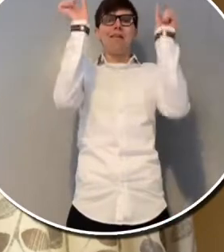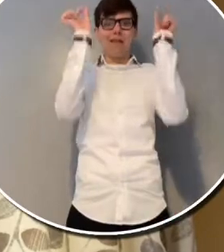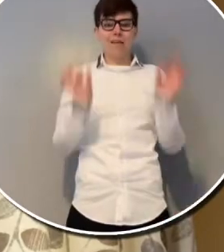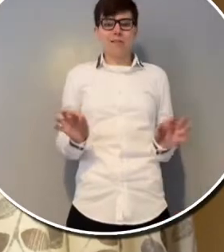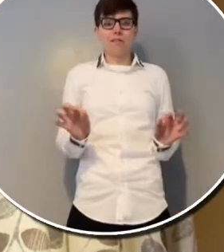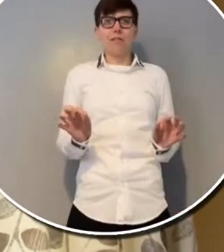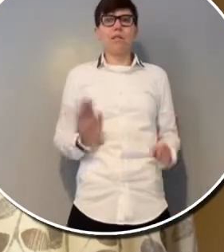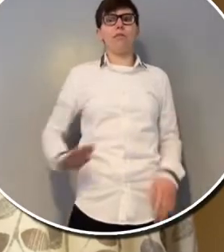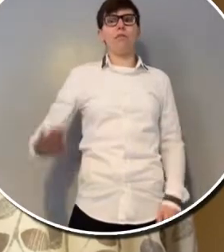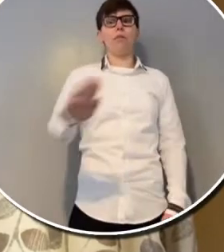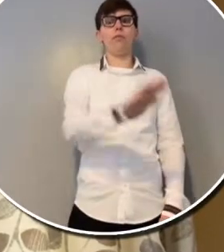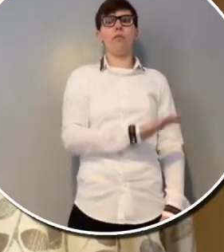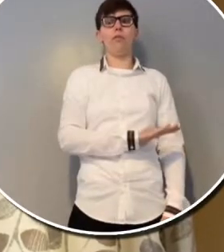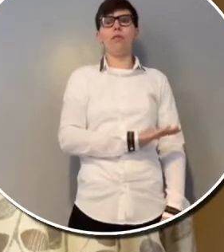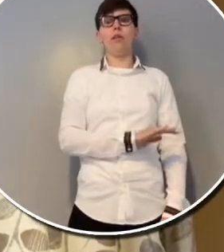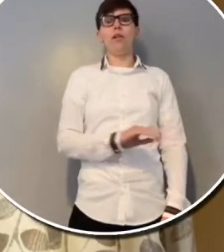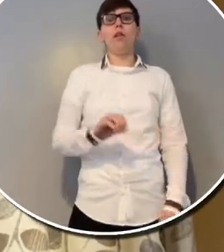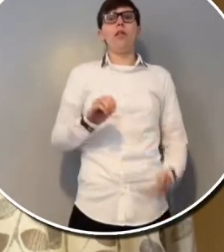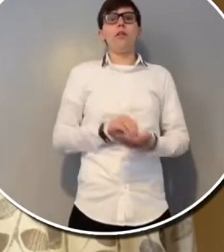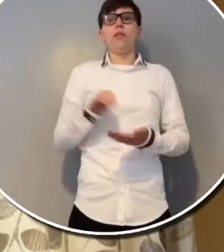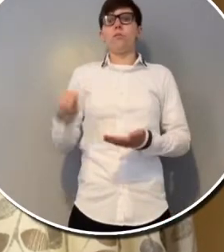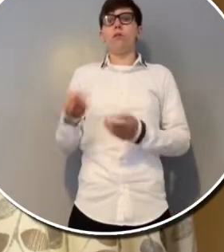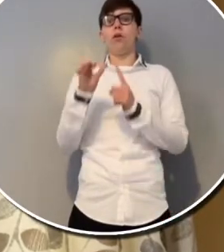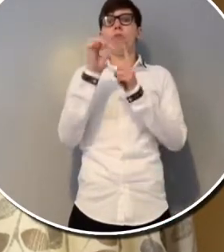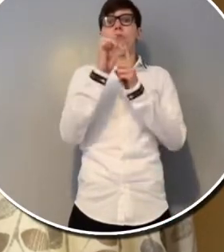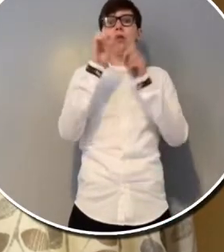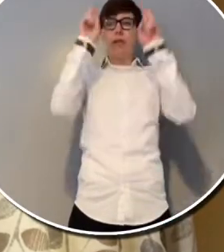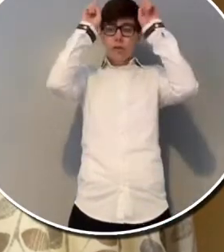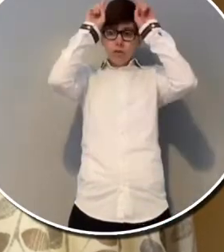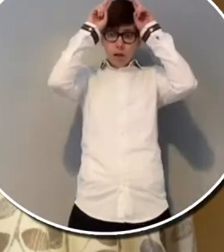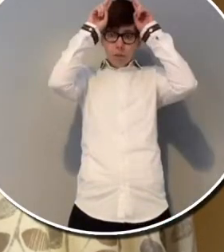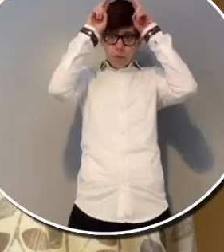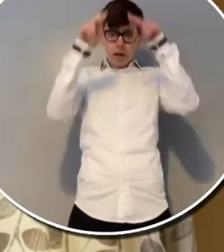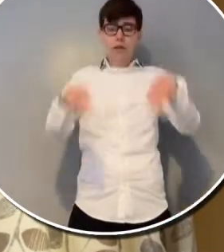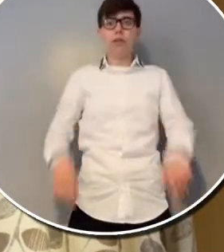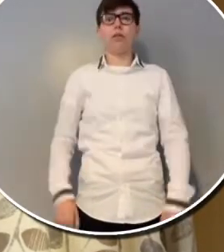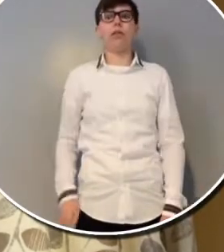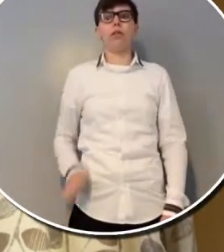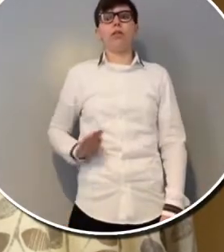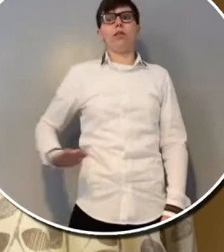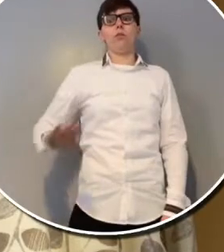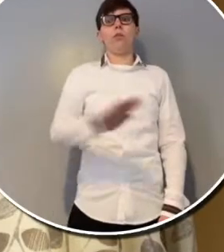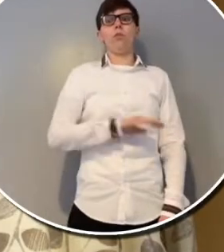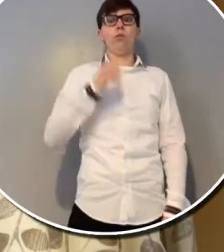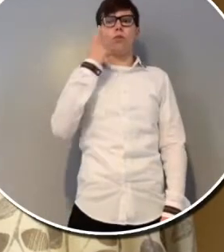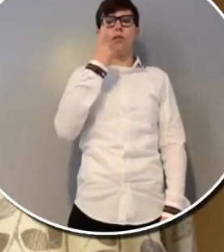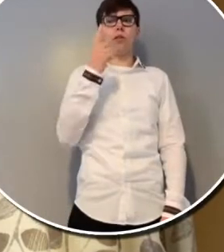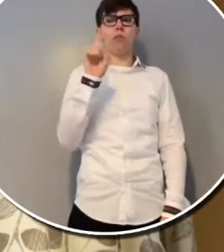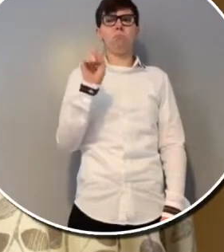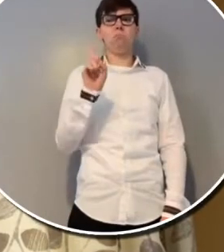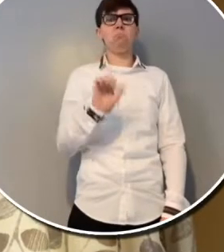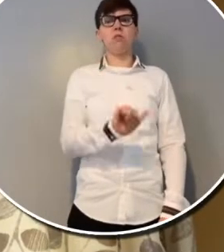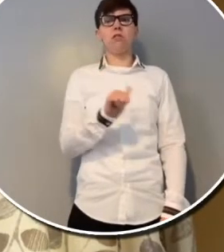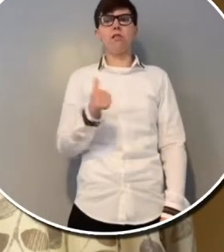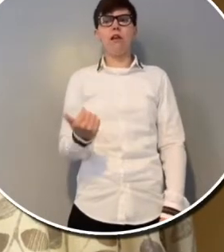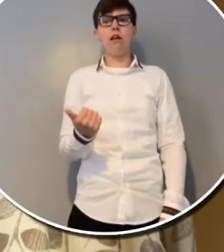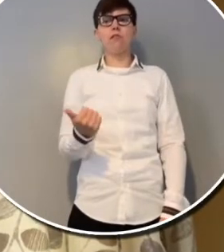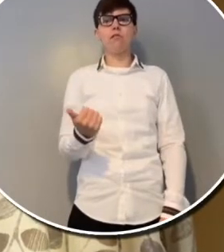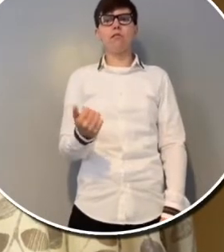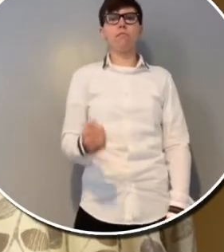see somebody else ready to help us. It's a jingly jangly one, this one. Do you know who it